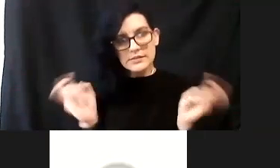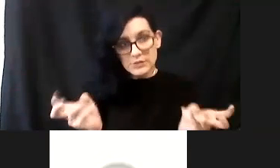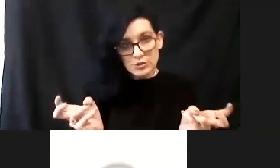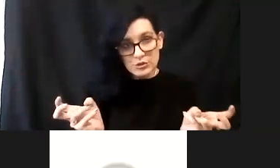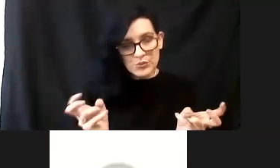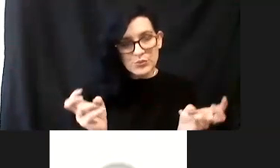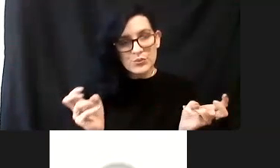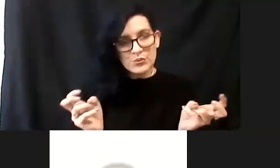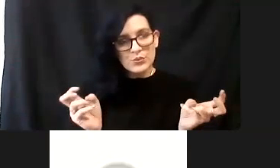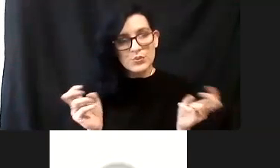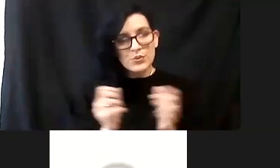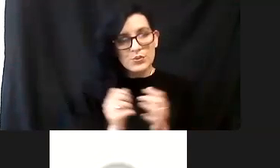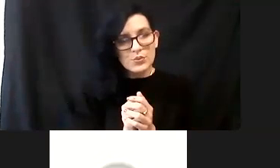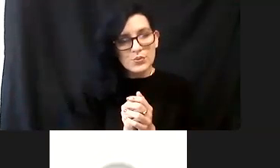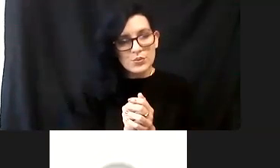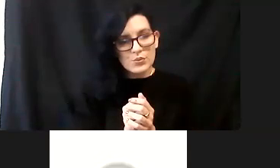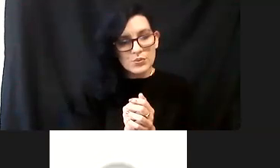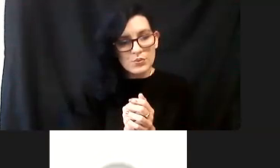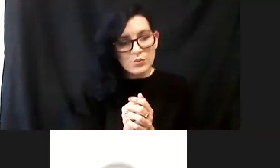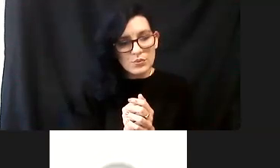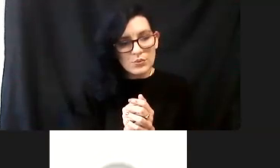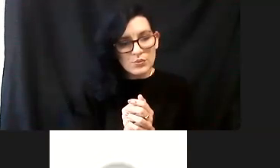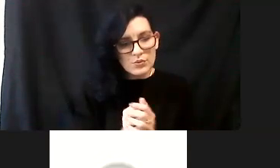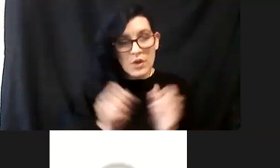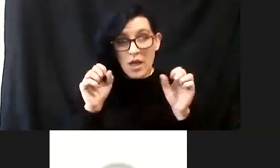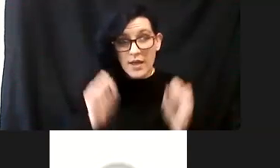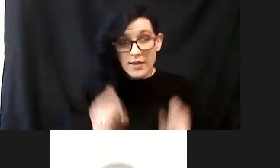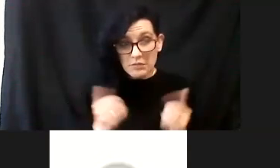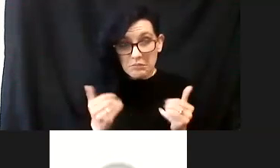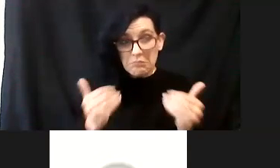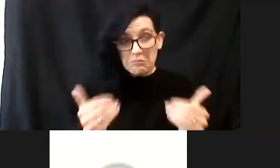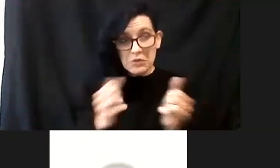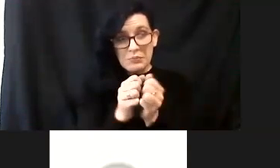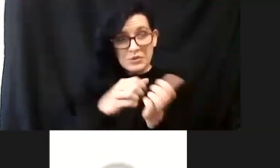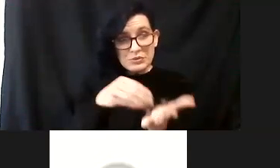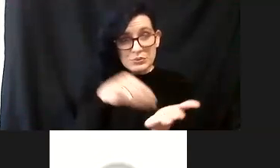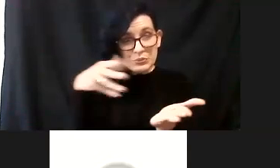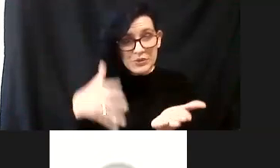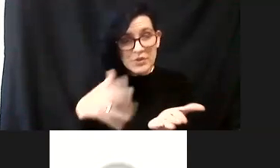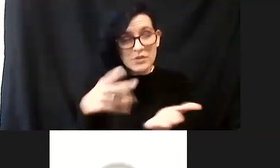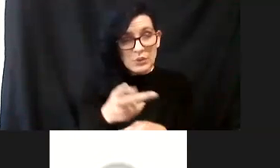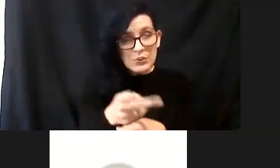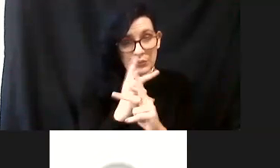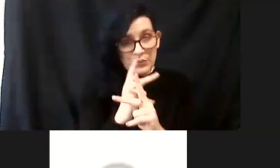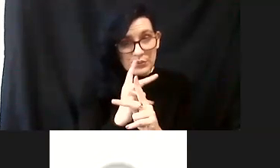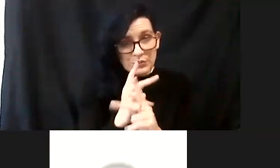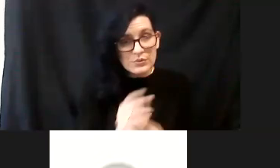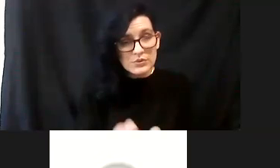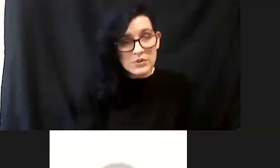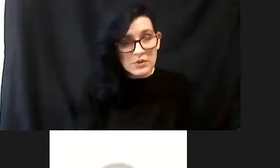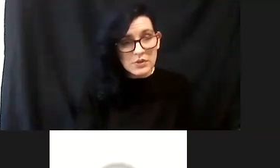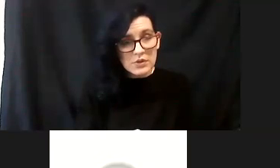So I can jump into student loans right now, if that's okay with everybody.